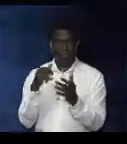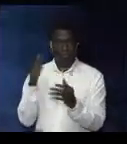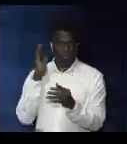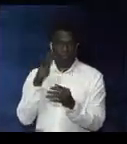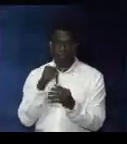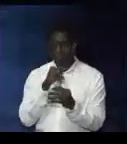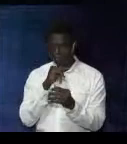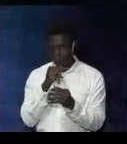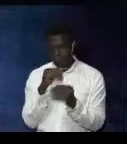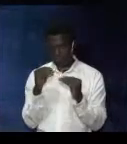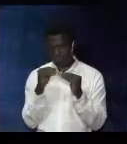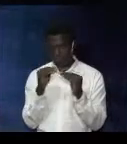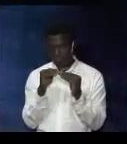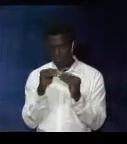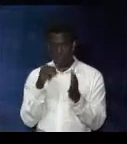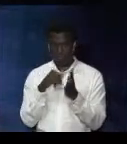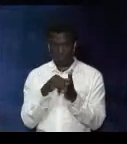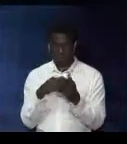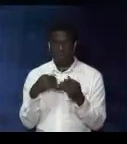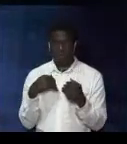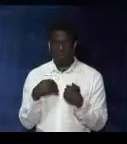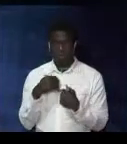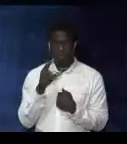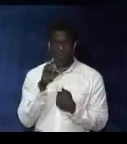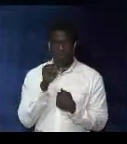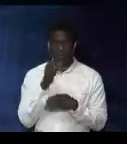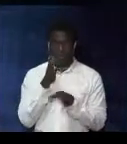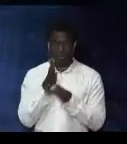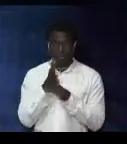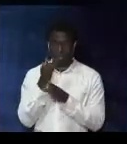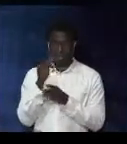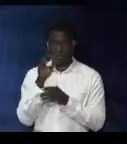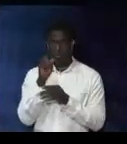parallelogram has no line of symmetry, my friend.